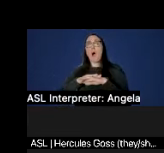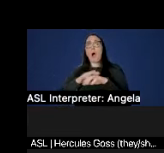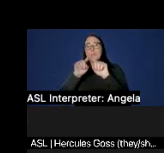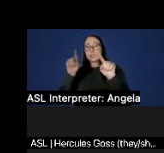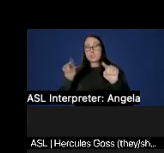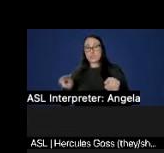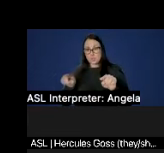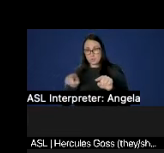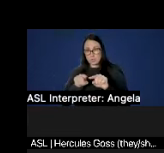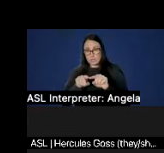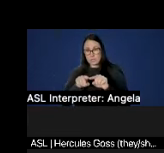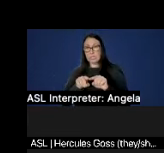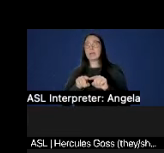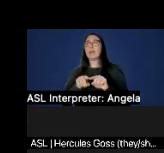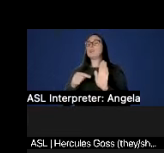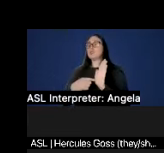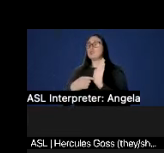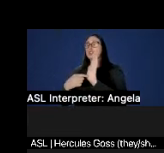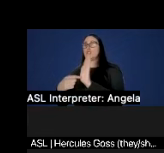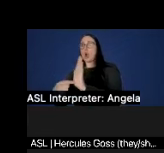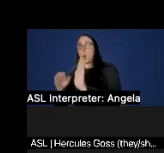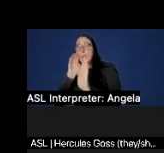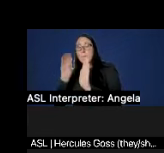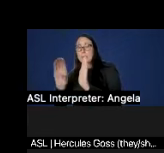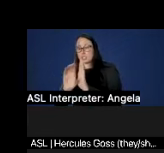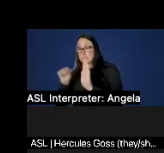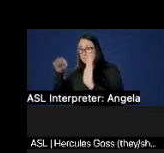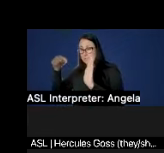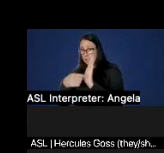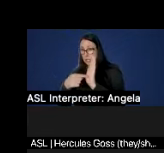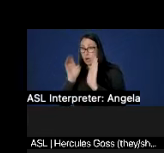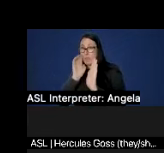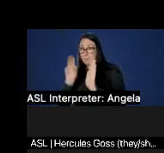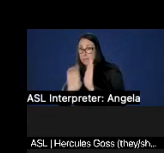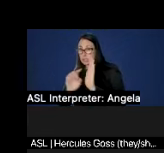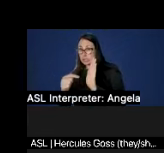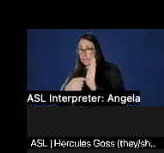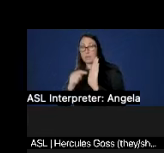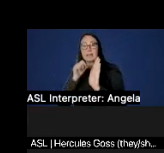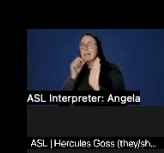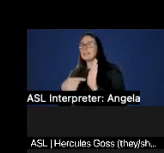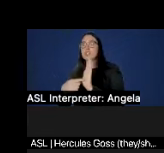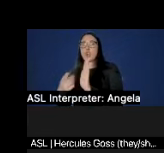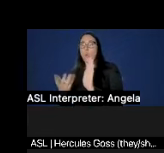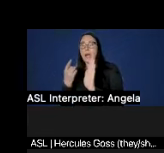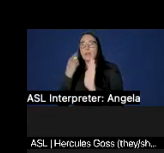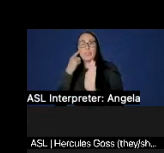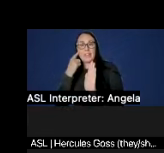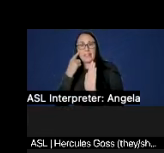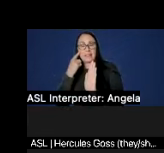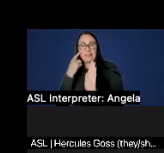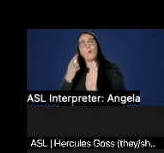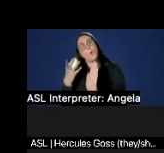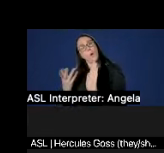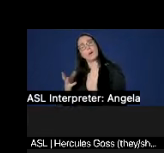the survivor. Here's the photos I took. It doesn't show what you think it does, or, to have some ownership over